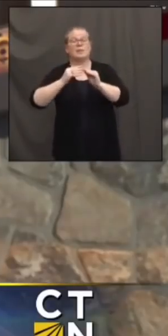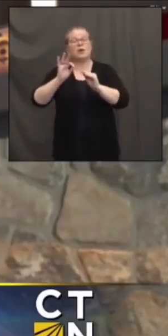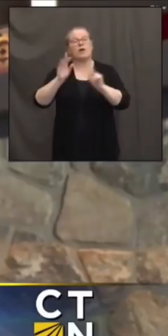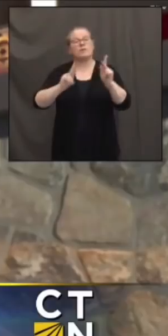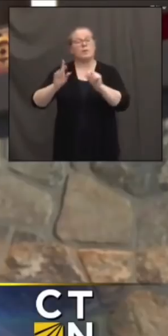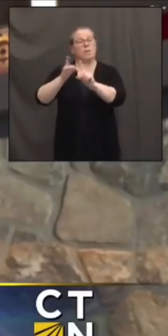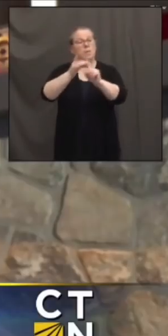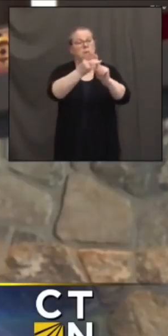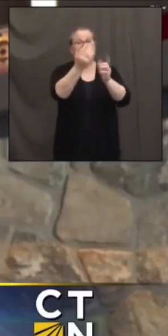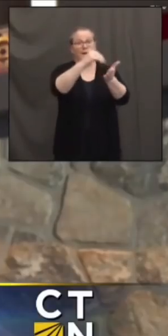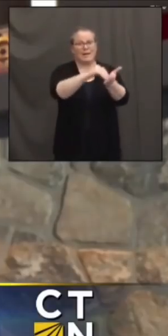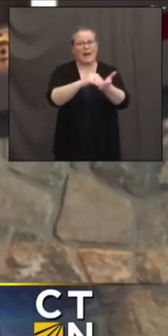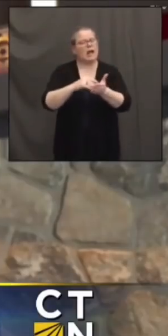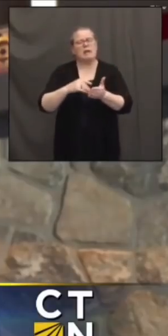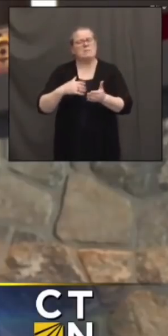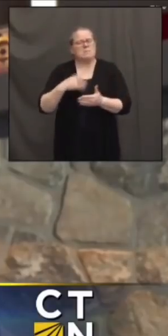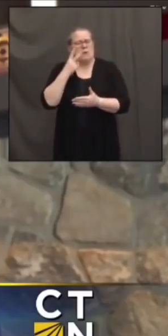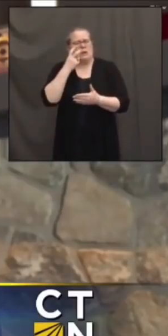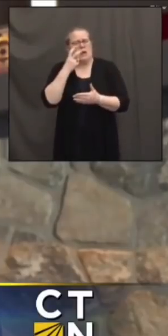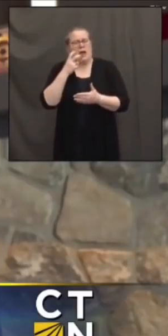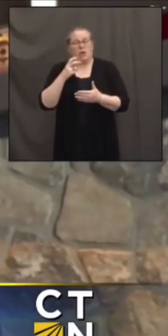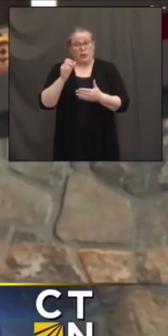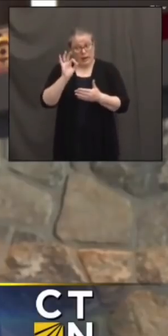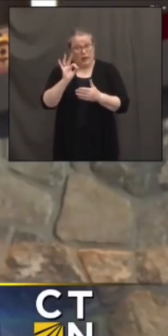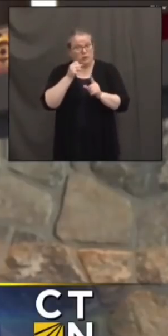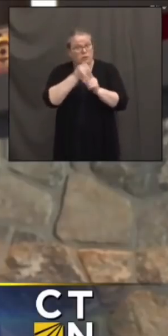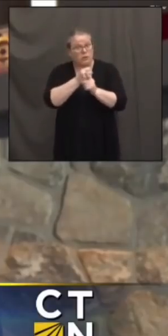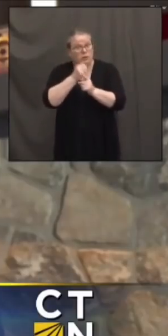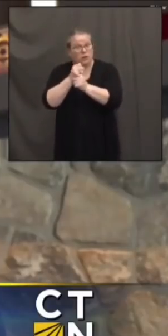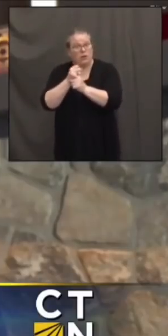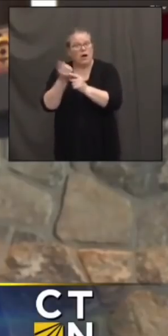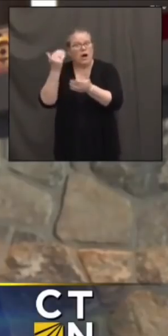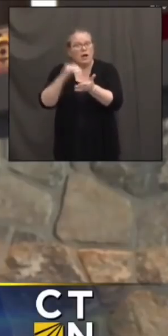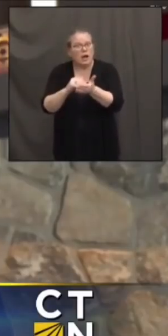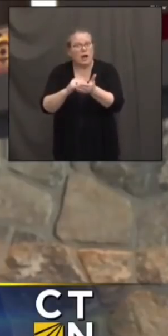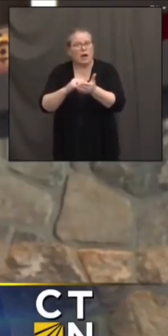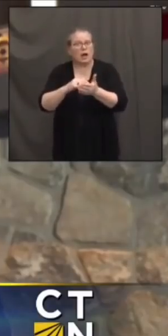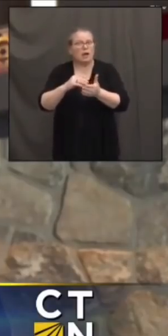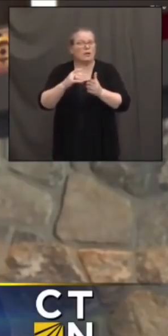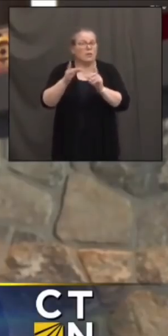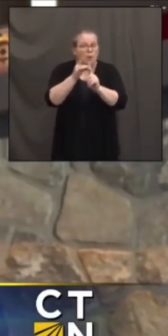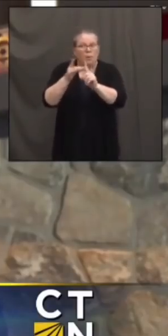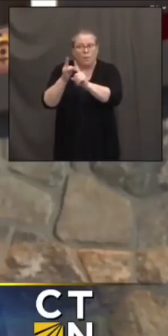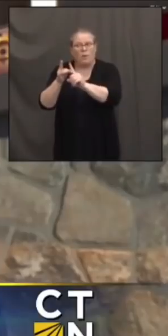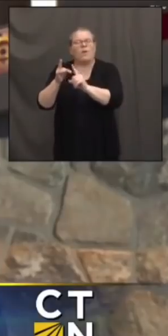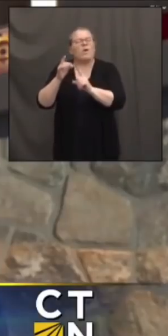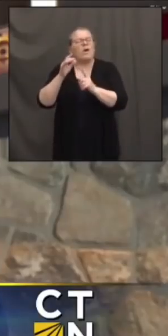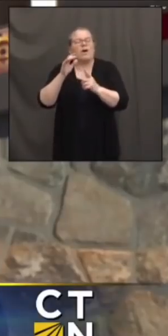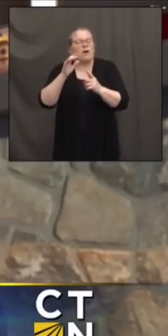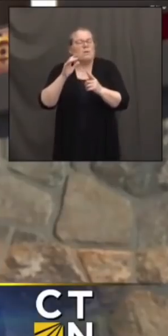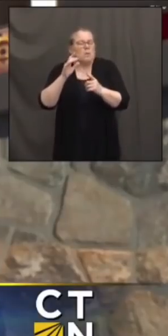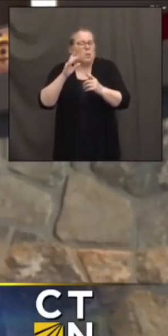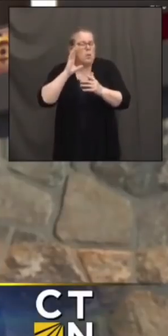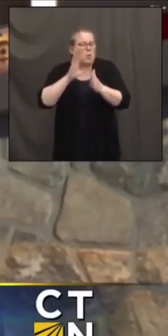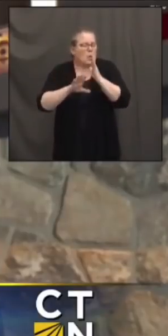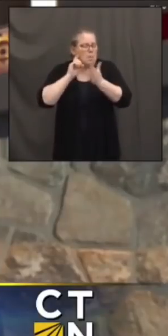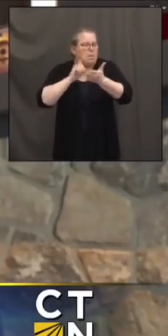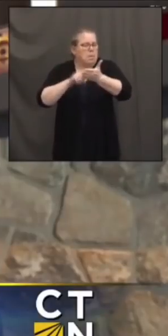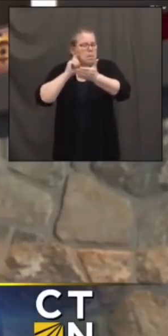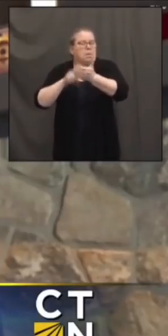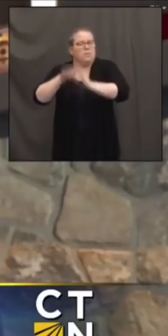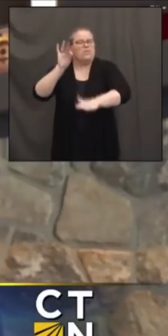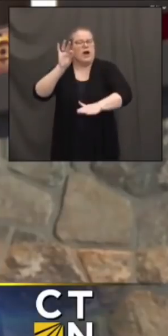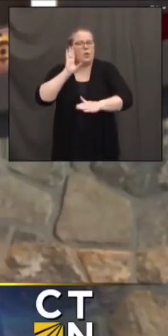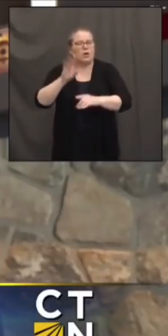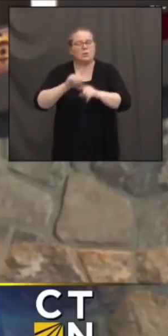scale. I think we would have detected it, but that's the only thing that could potentially pierce the narrative that after another 2 or 3